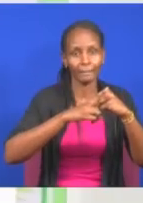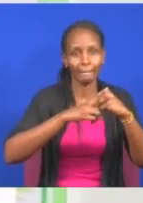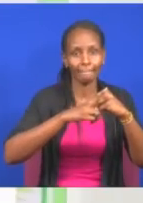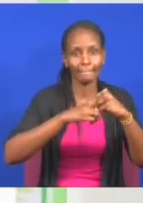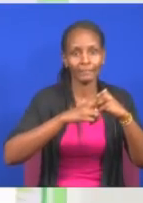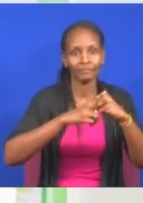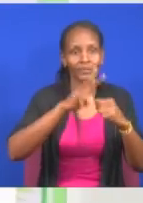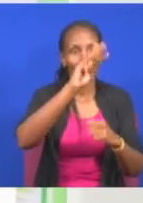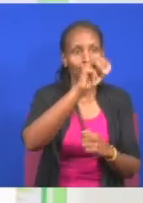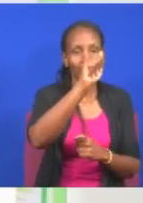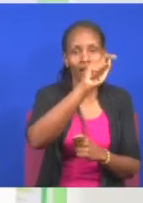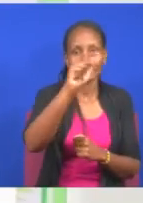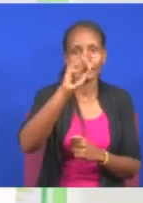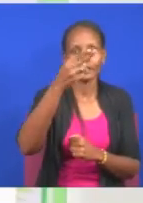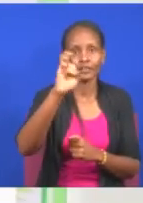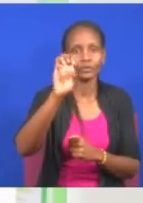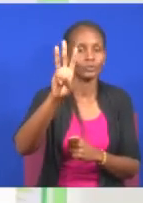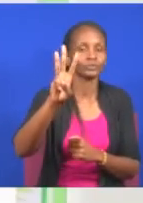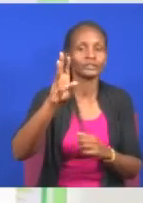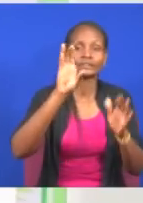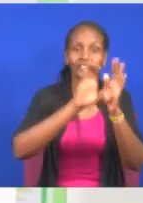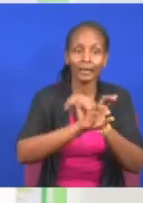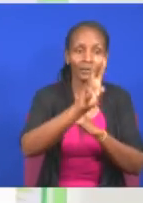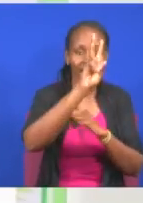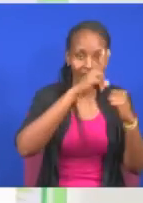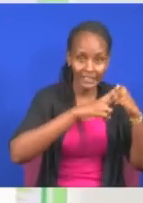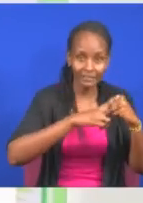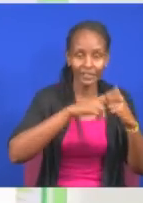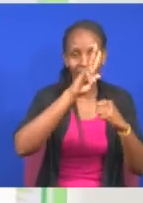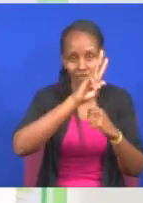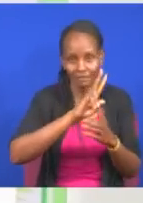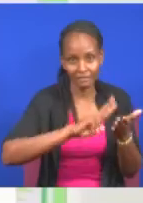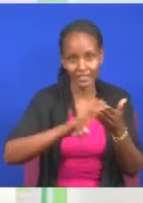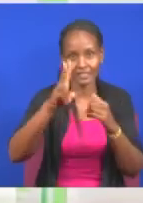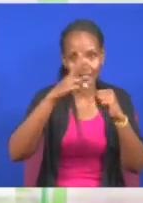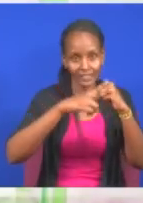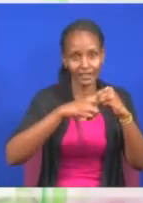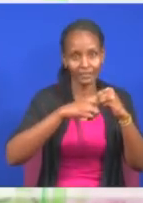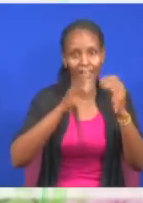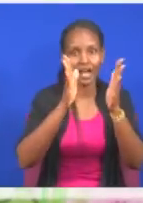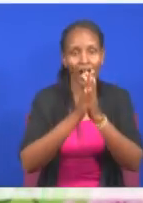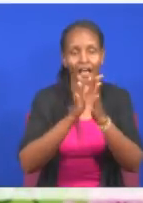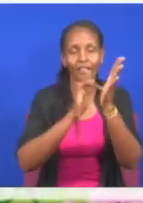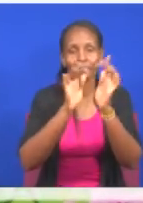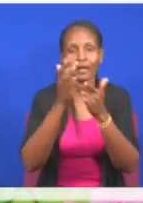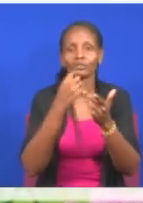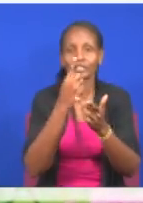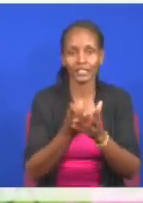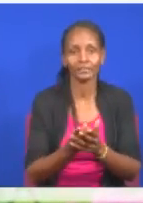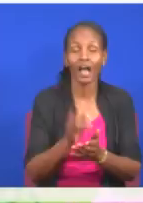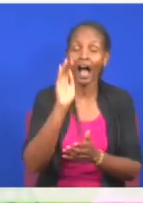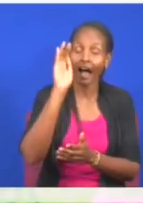said Matthew chapter 7, verse 7. And the Bible says,